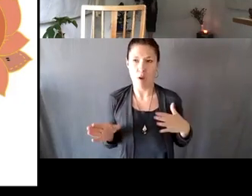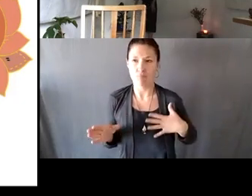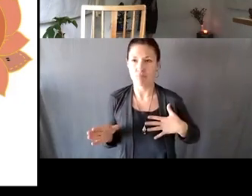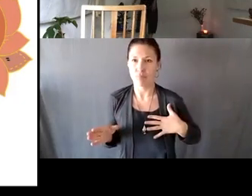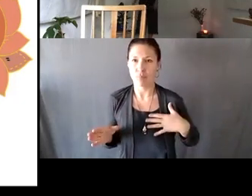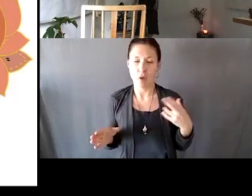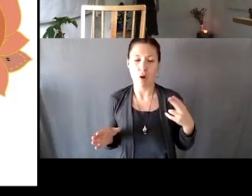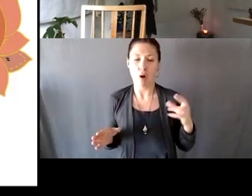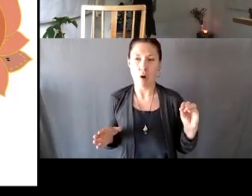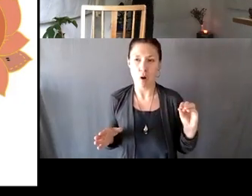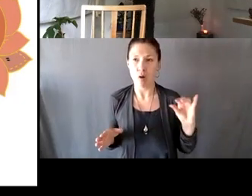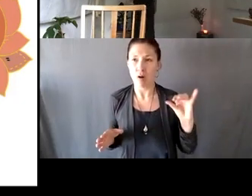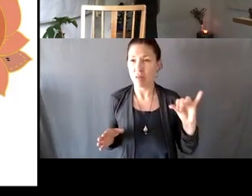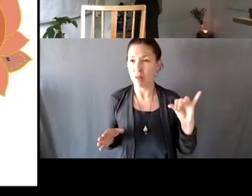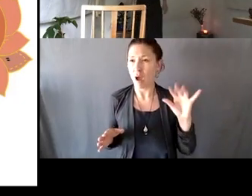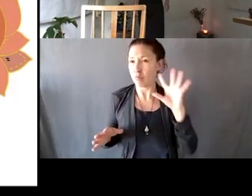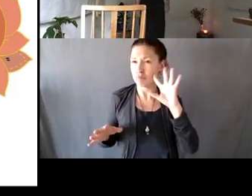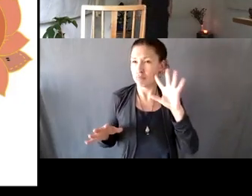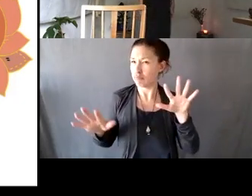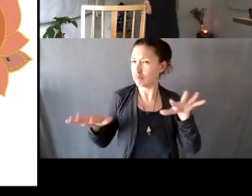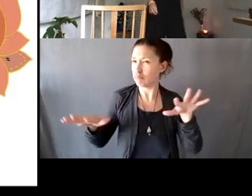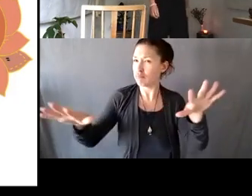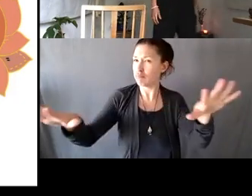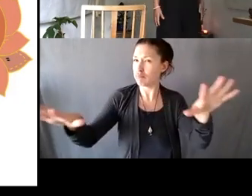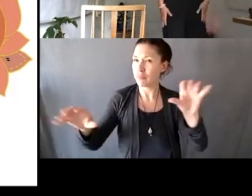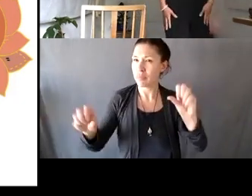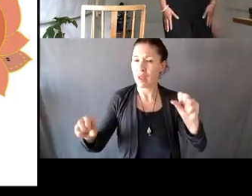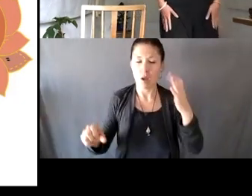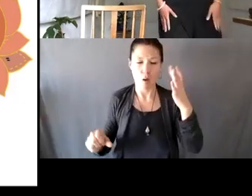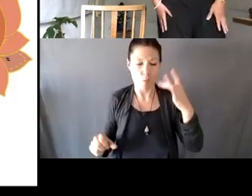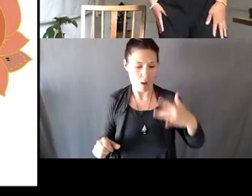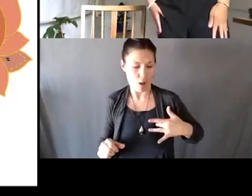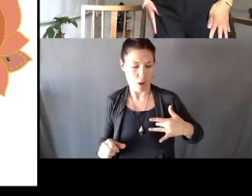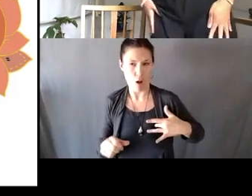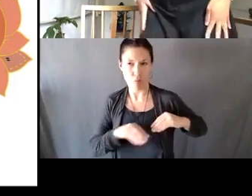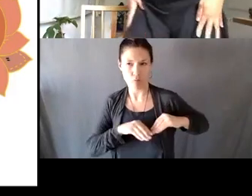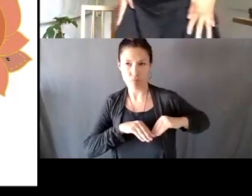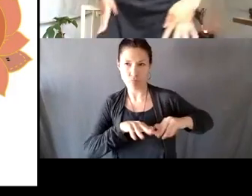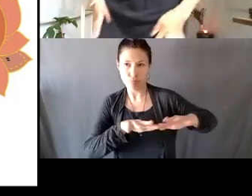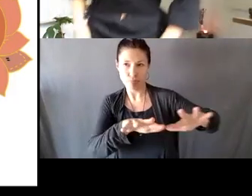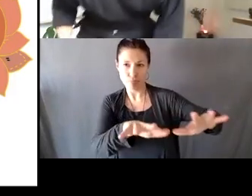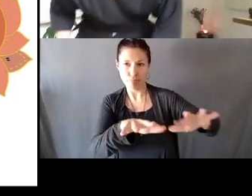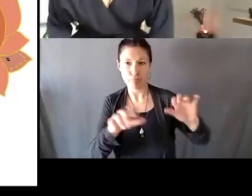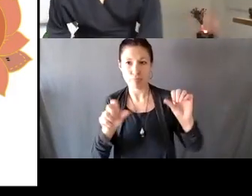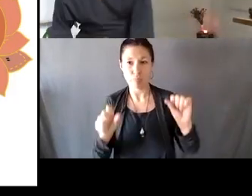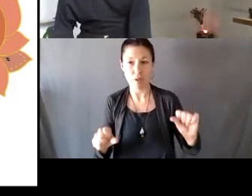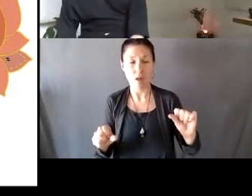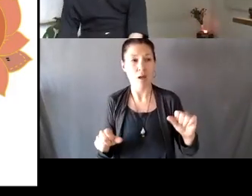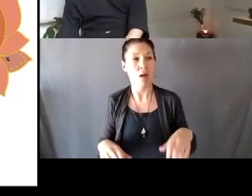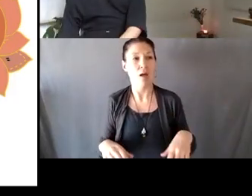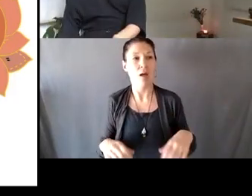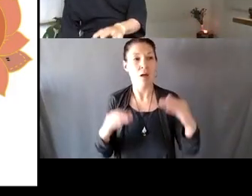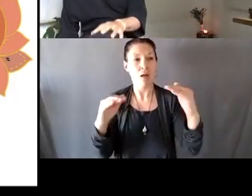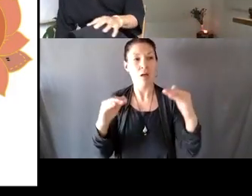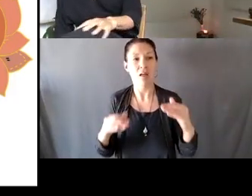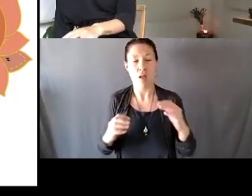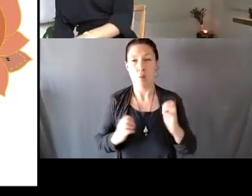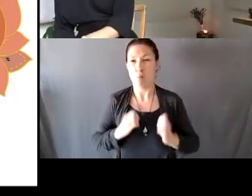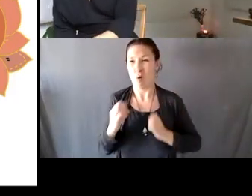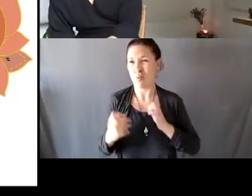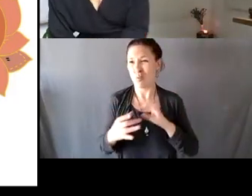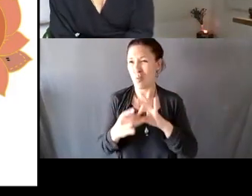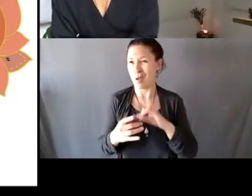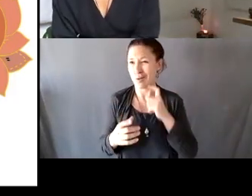out because we hold this mudra from our heart and bring it outwards. The incomplete emotion here is jealousy and obsession, but when you